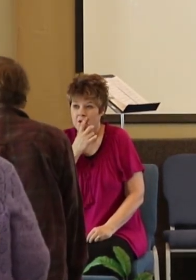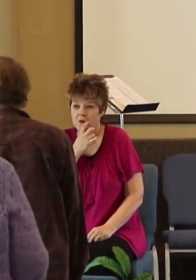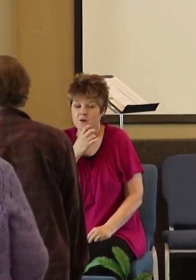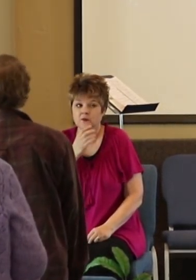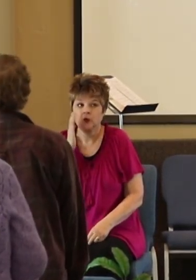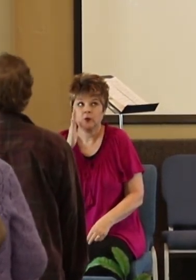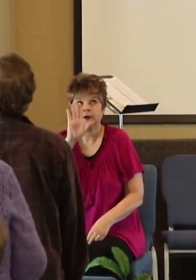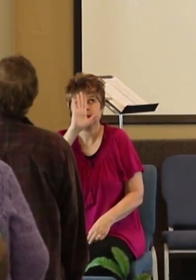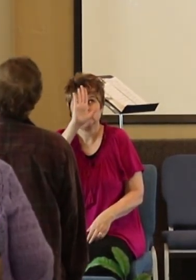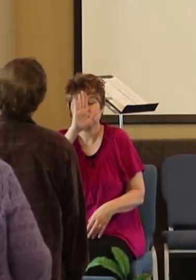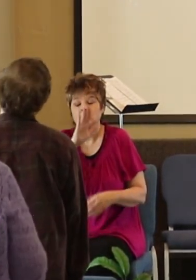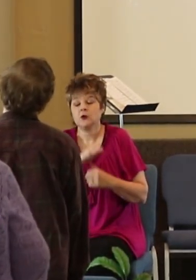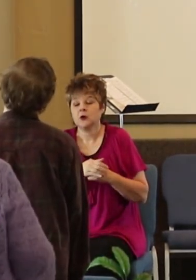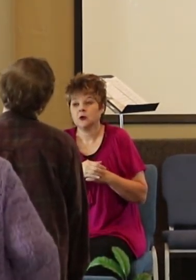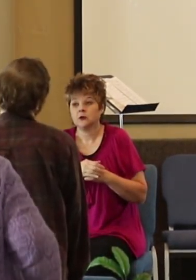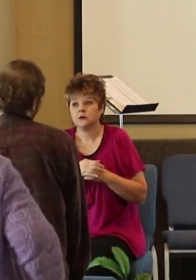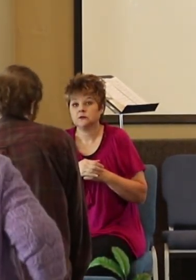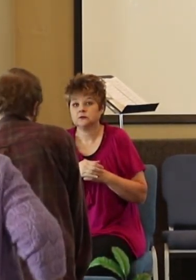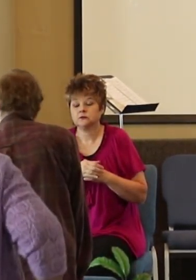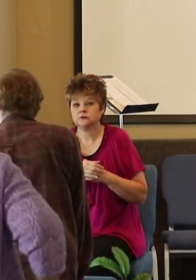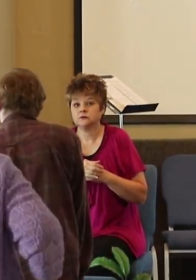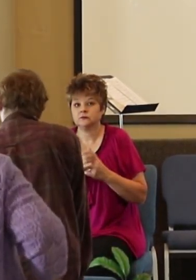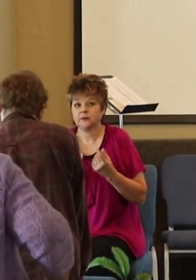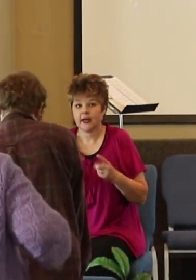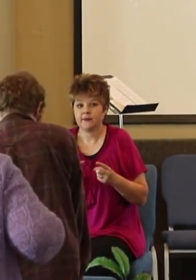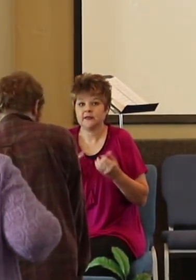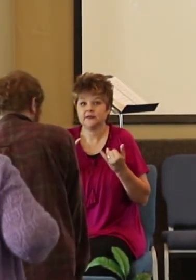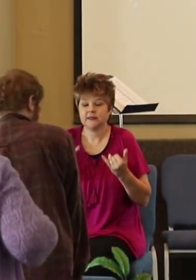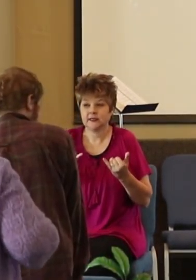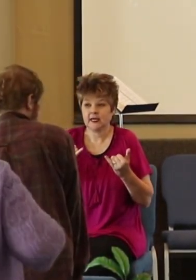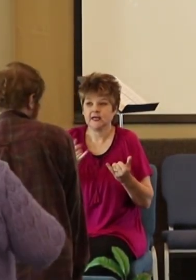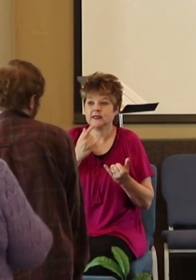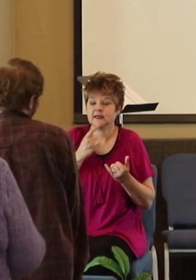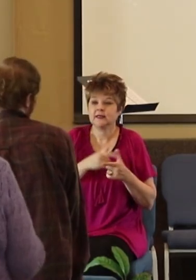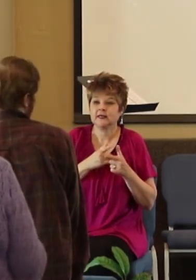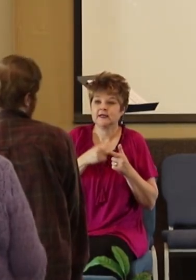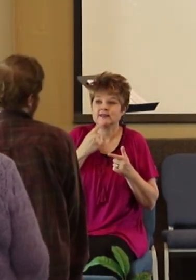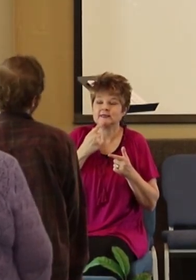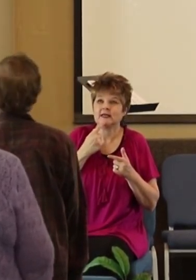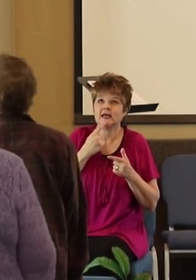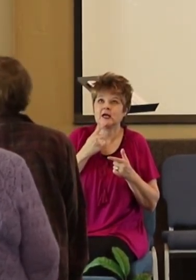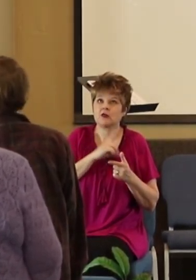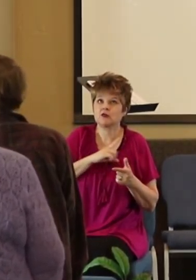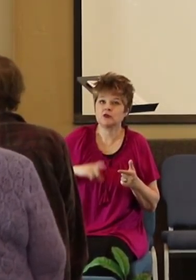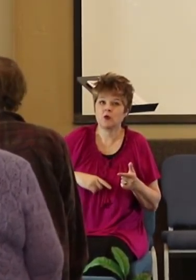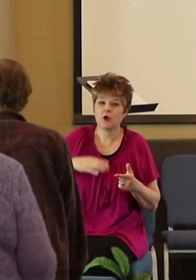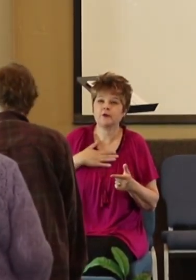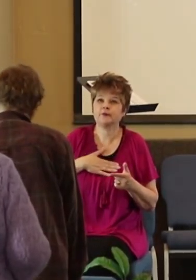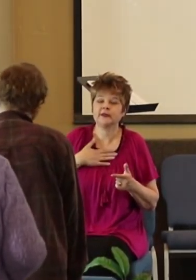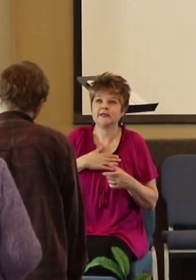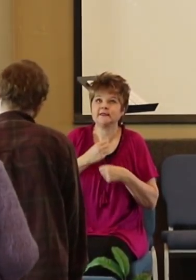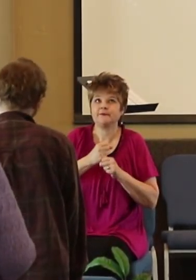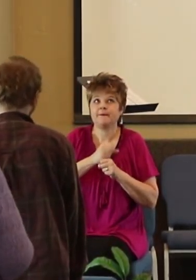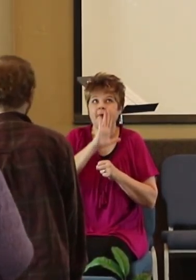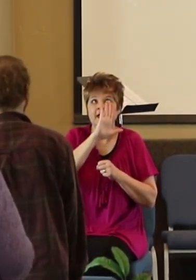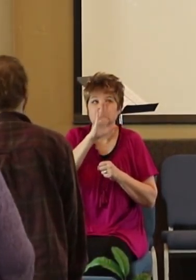Will your will be done in my life today? And then say this, Lord, please make your will